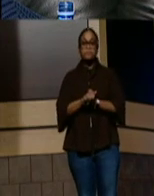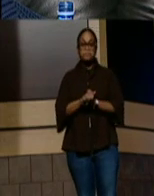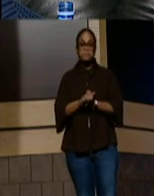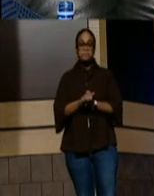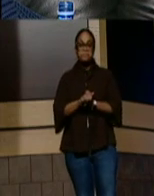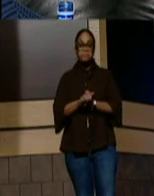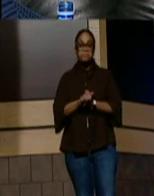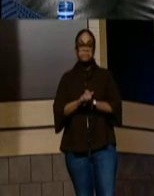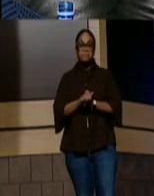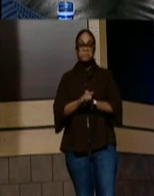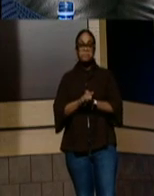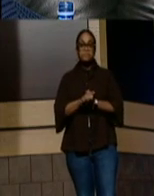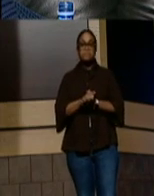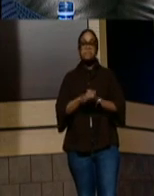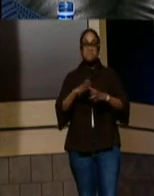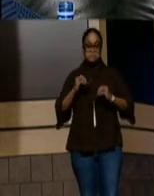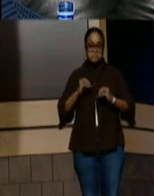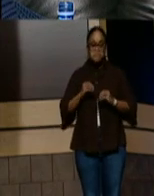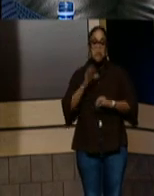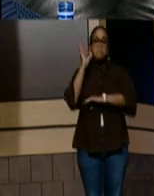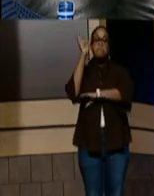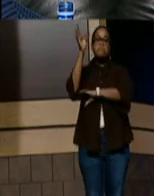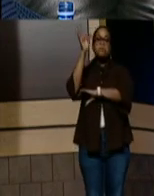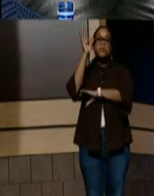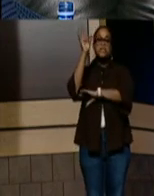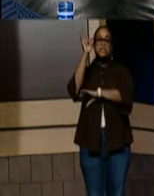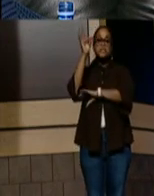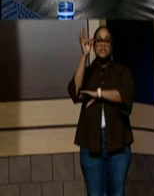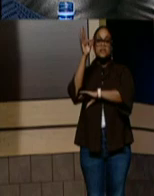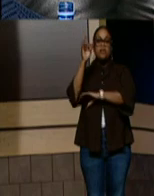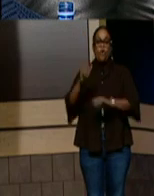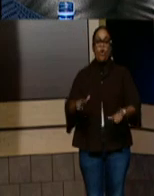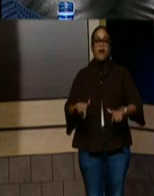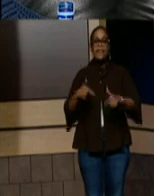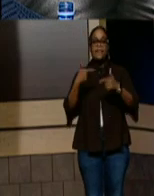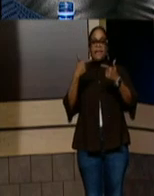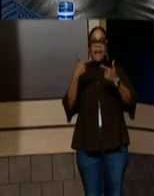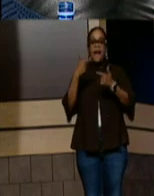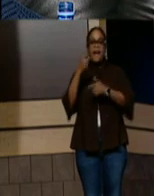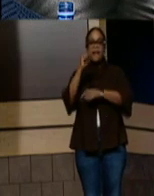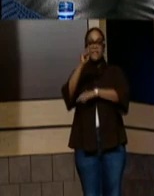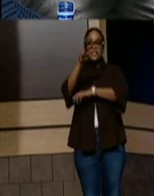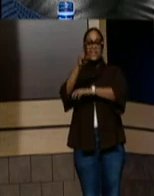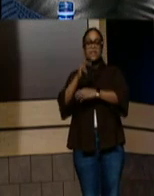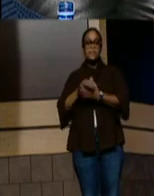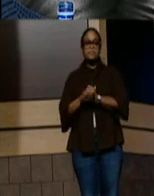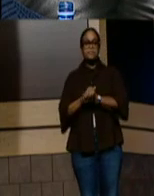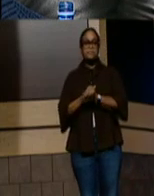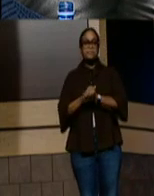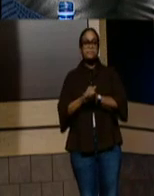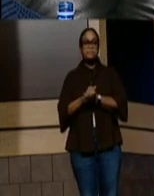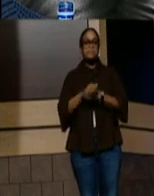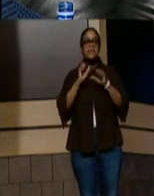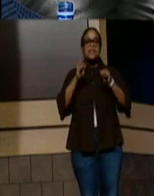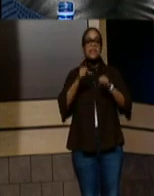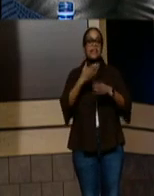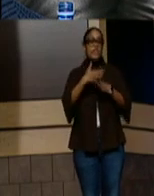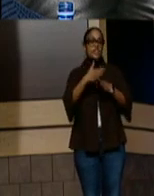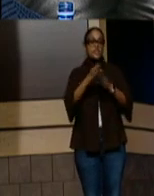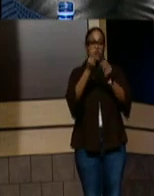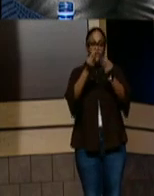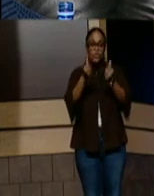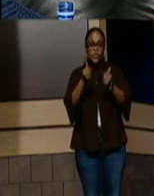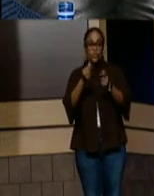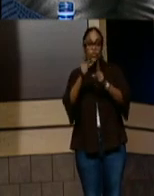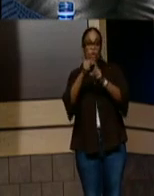I'm getting the word out via our stream, our live stream. And can I say a few more words? Because I'm